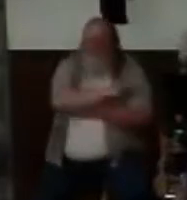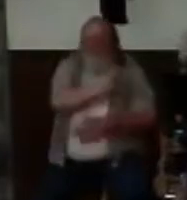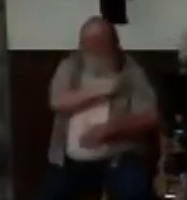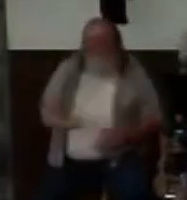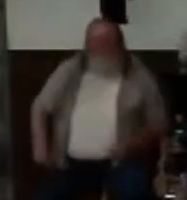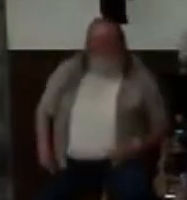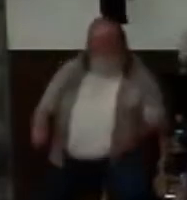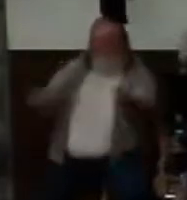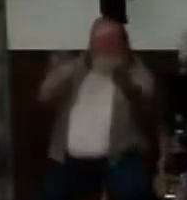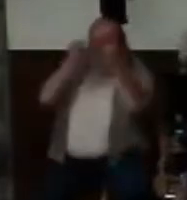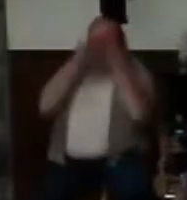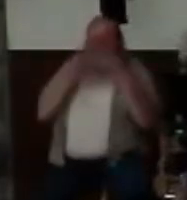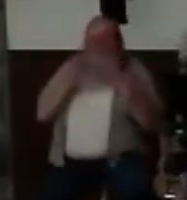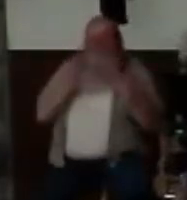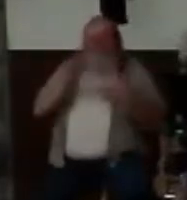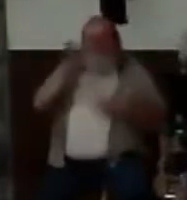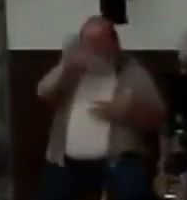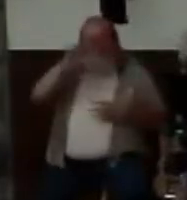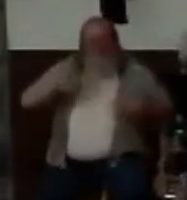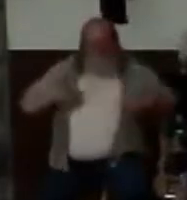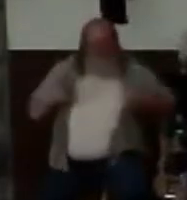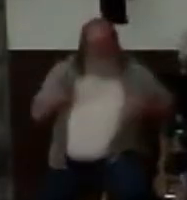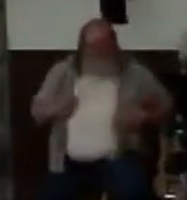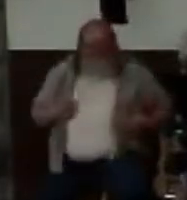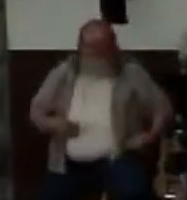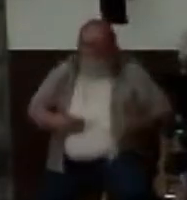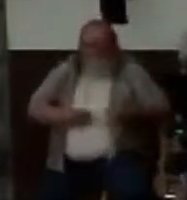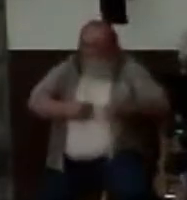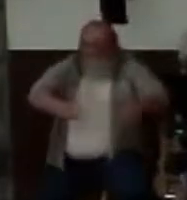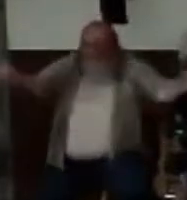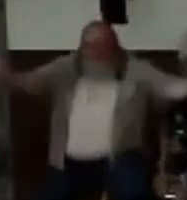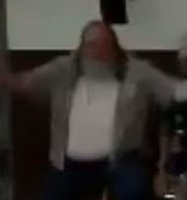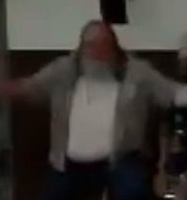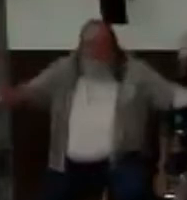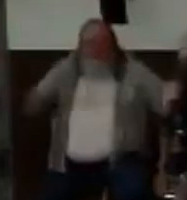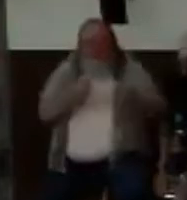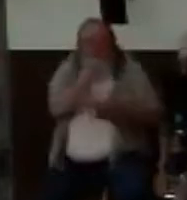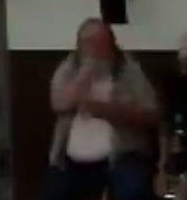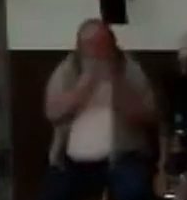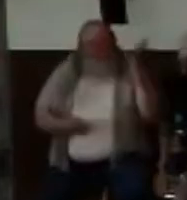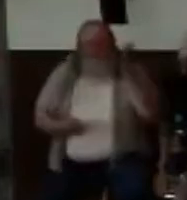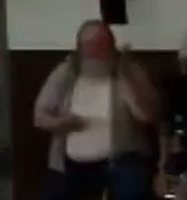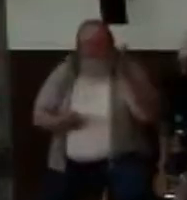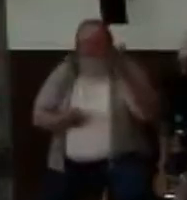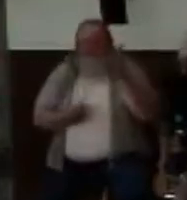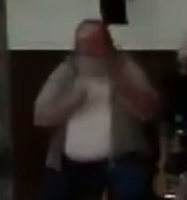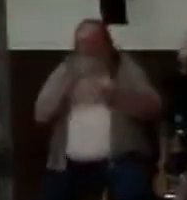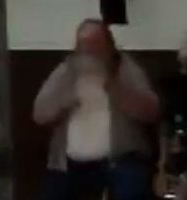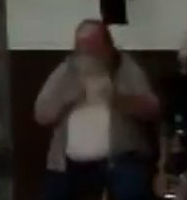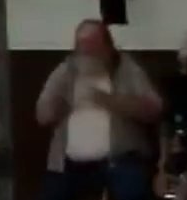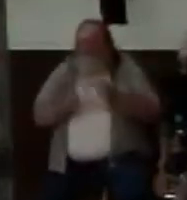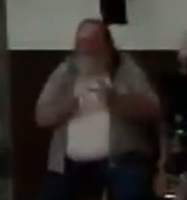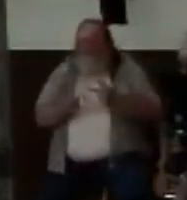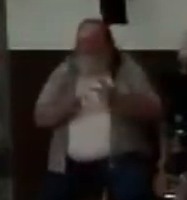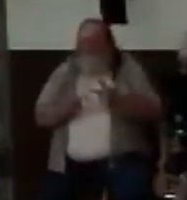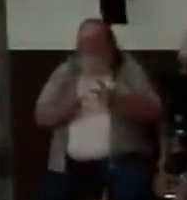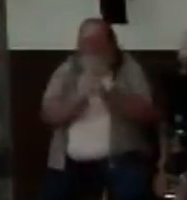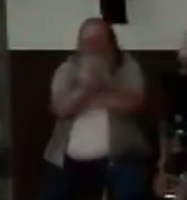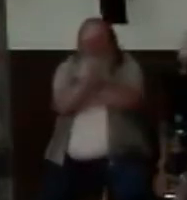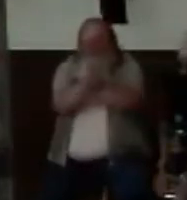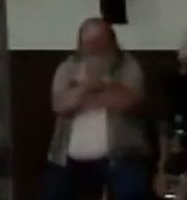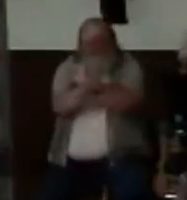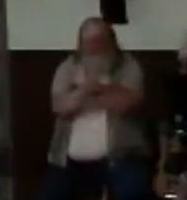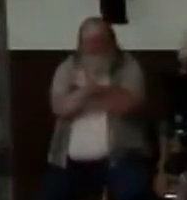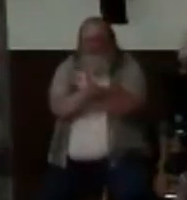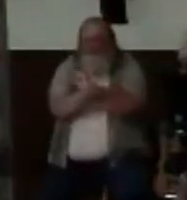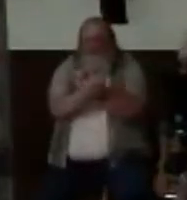coming when your possessions will be plundered right in front of you. Half the population will be taken into captivity, and the rest will be